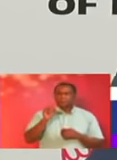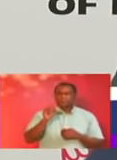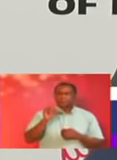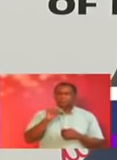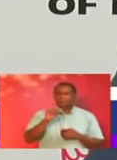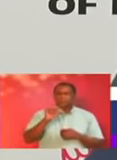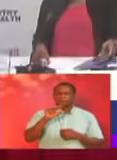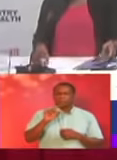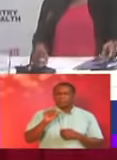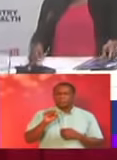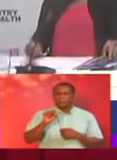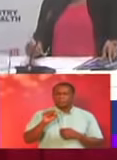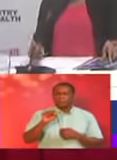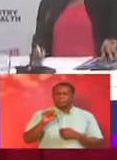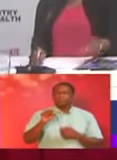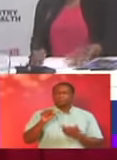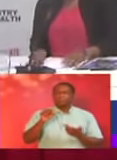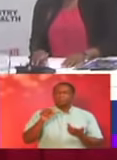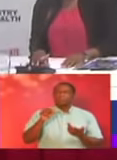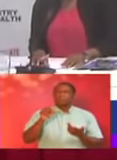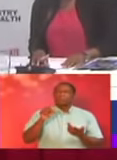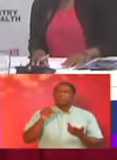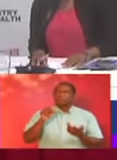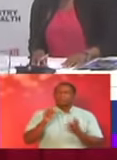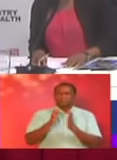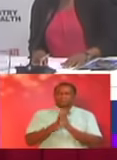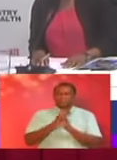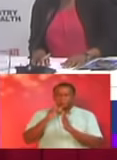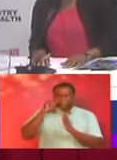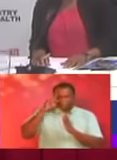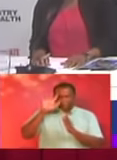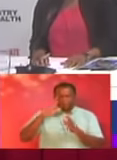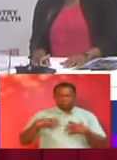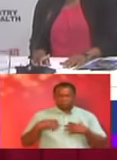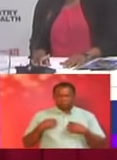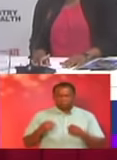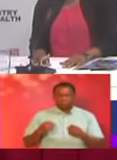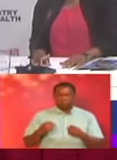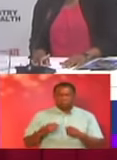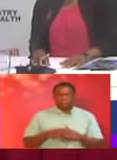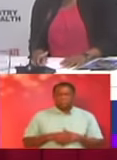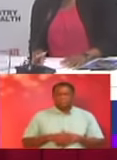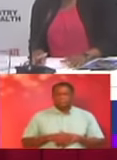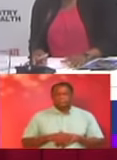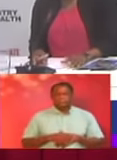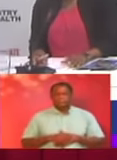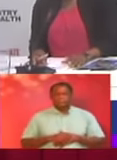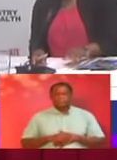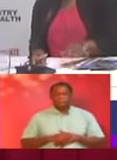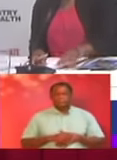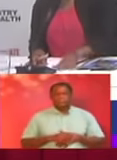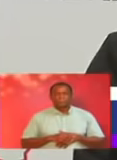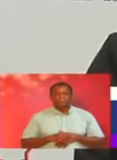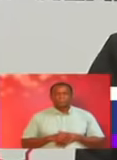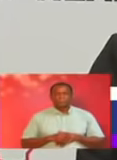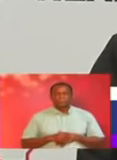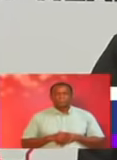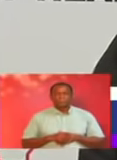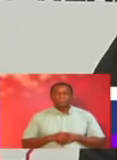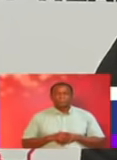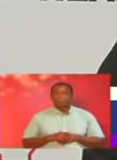best. Thank you very much, Minister Deyalsingh, Dr. Parasram, and Dr. Richards,